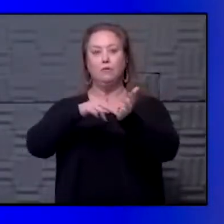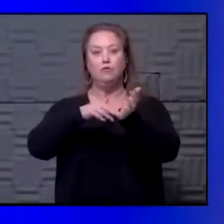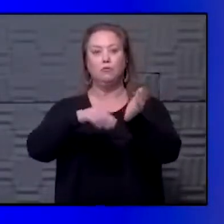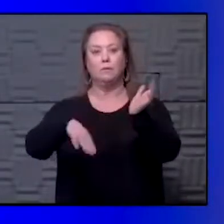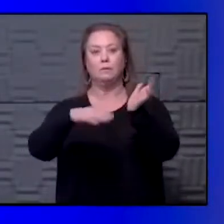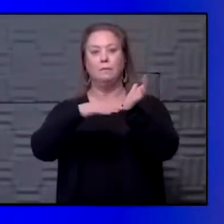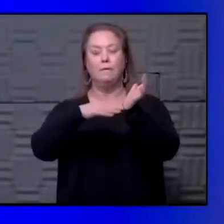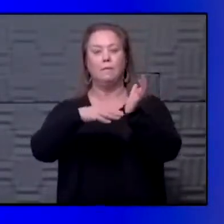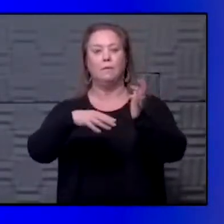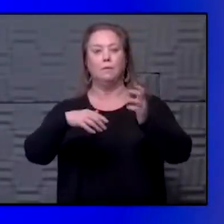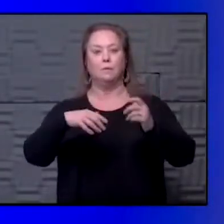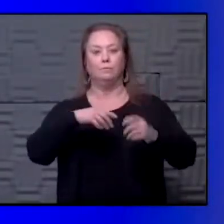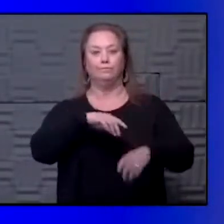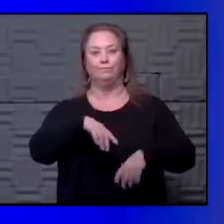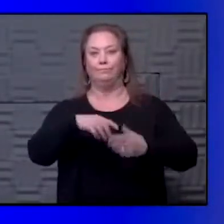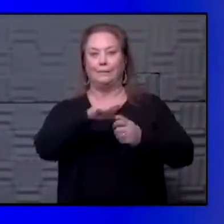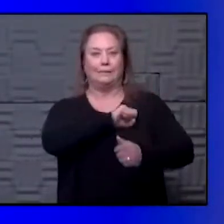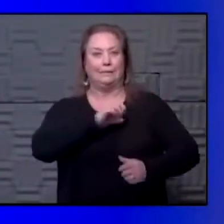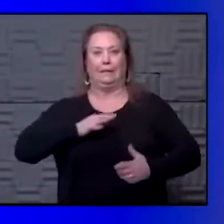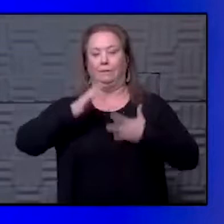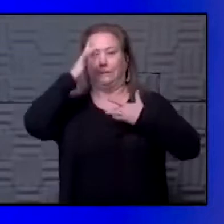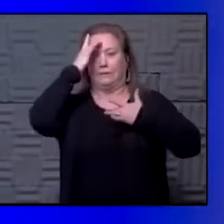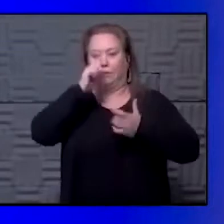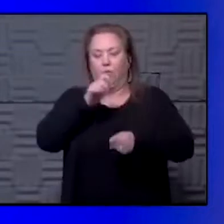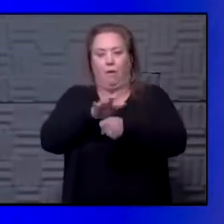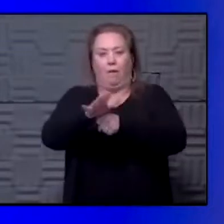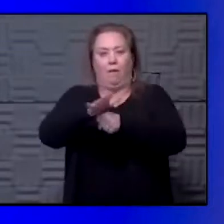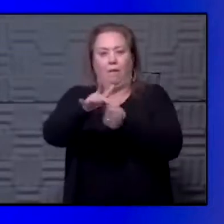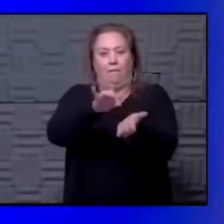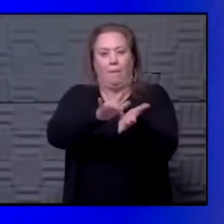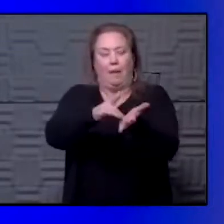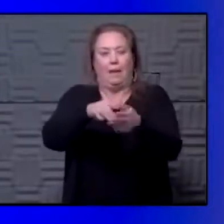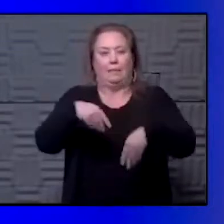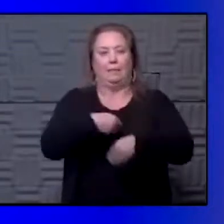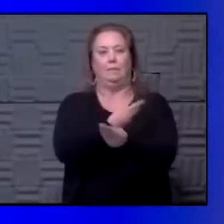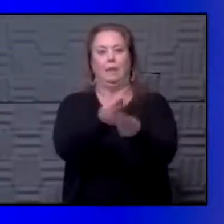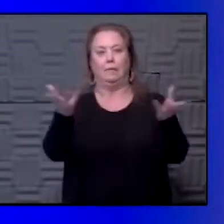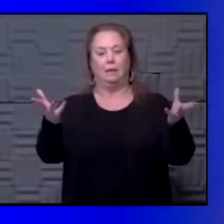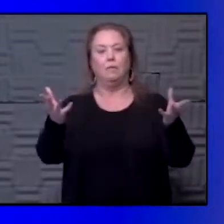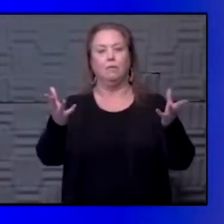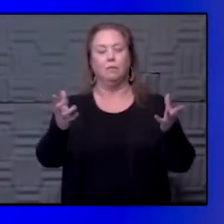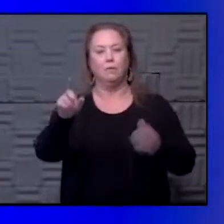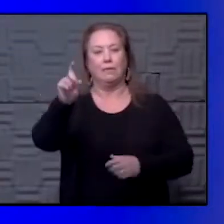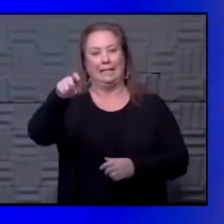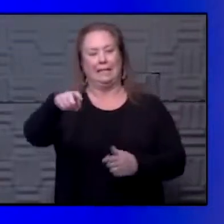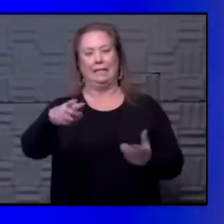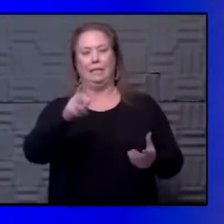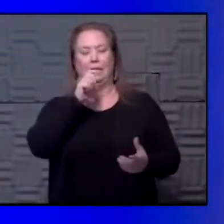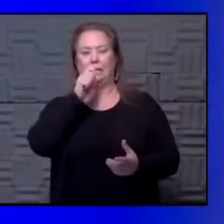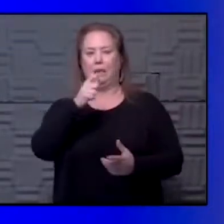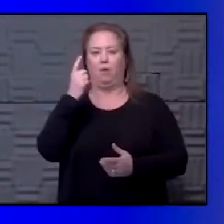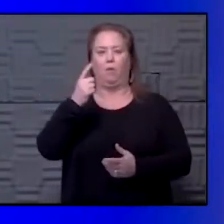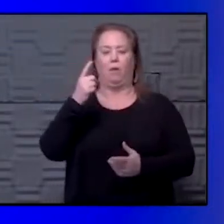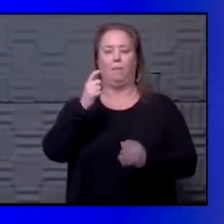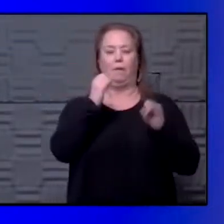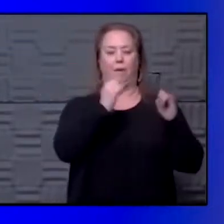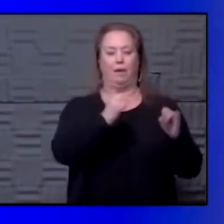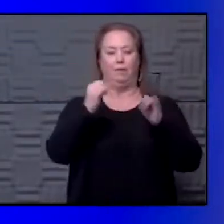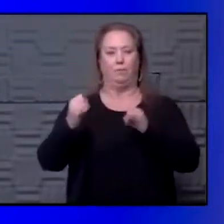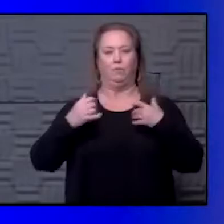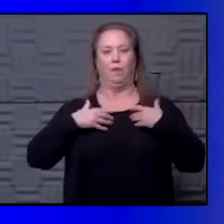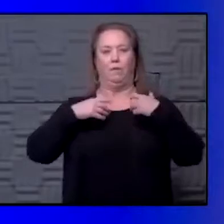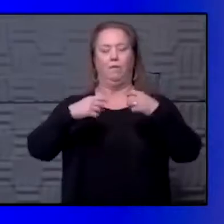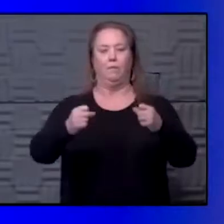when there isn't enough vital drugs because there isn't that supply chain to get those vital drugs to those people that really need them. So it's not just about the individual health, it's